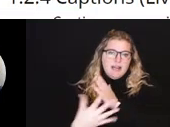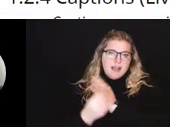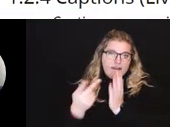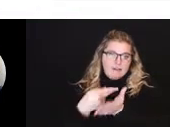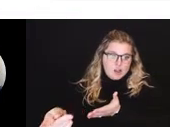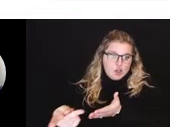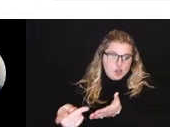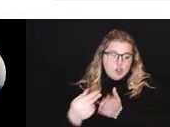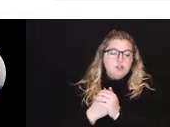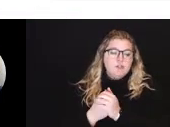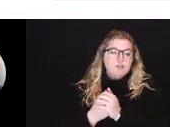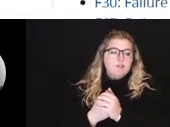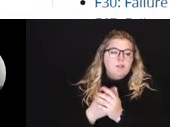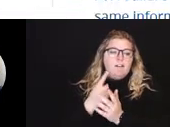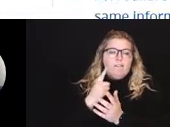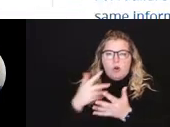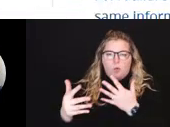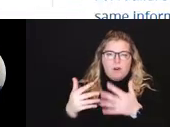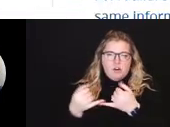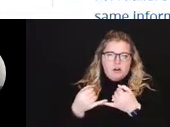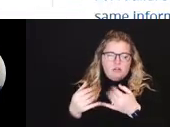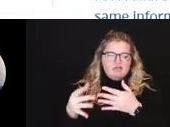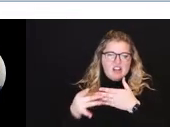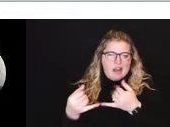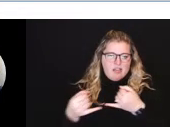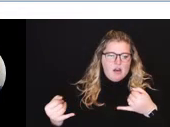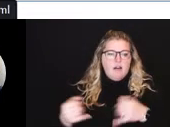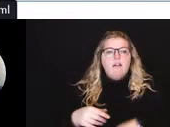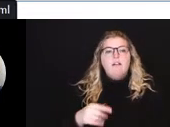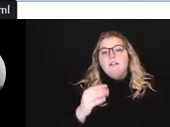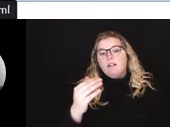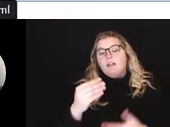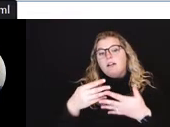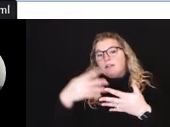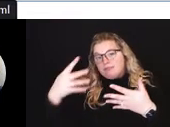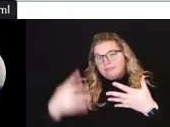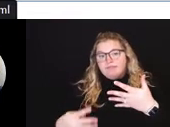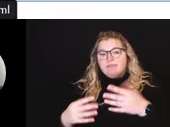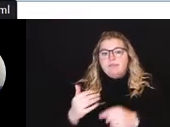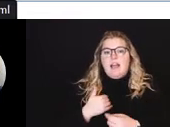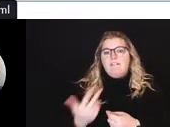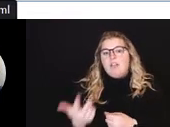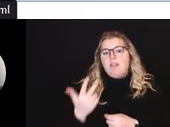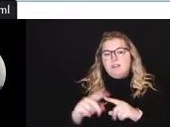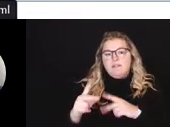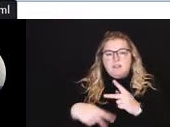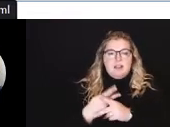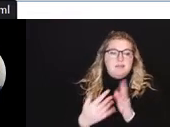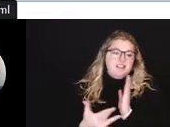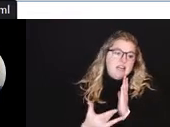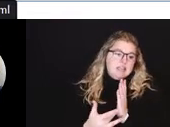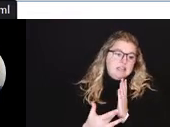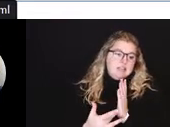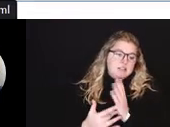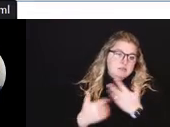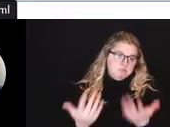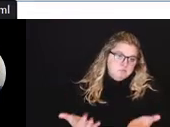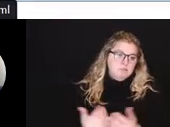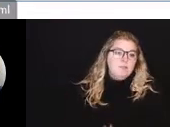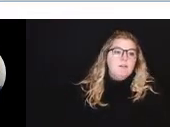and failures for whatever number that is. These techniques, there are 3 different types of techniques you may see. Now, they're not